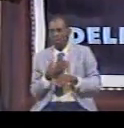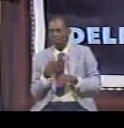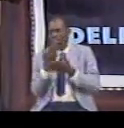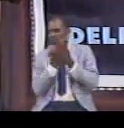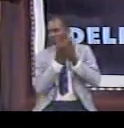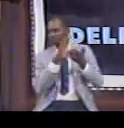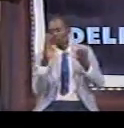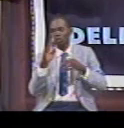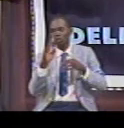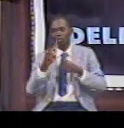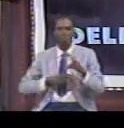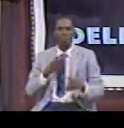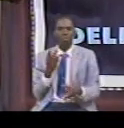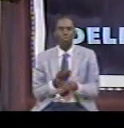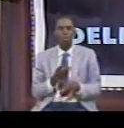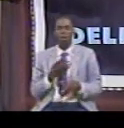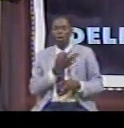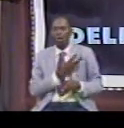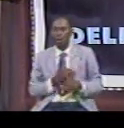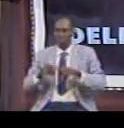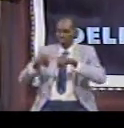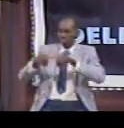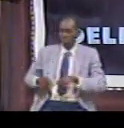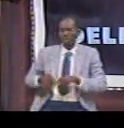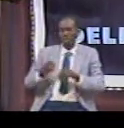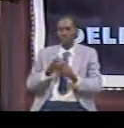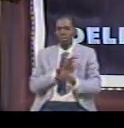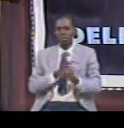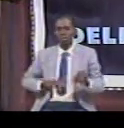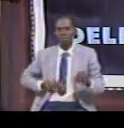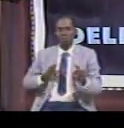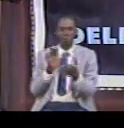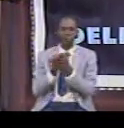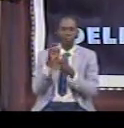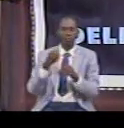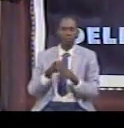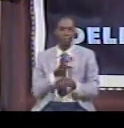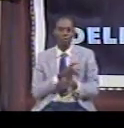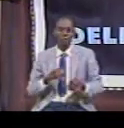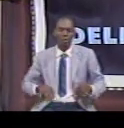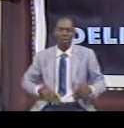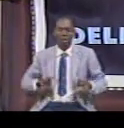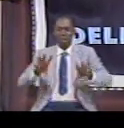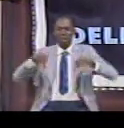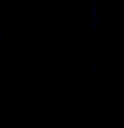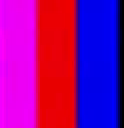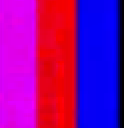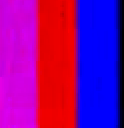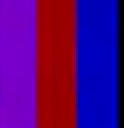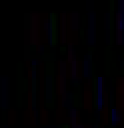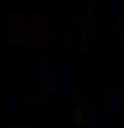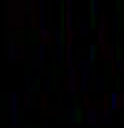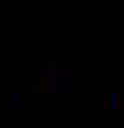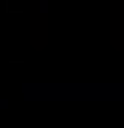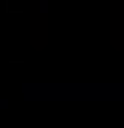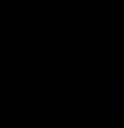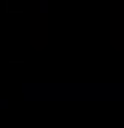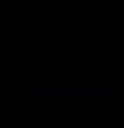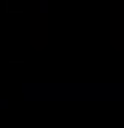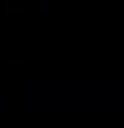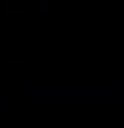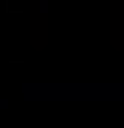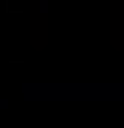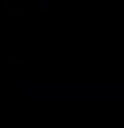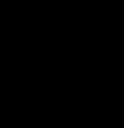they trusted in Christ, relied on Christ, believed in Christ, and accepted Christ, and they fully gave themselves.